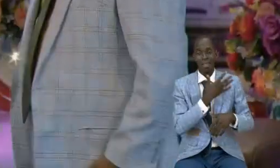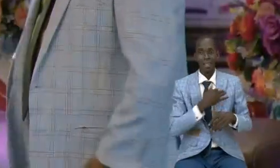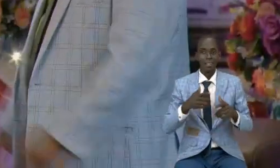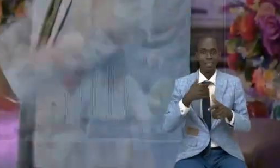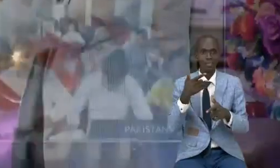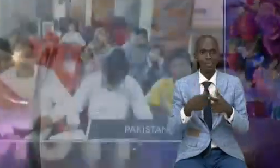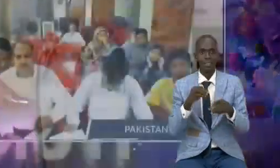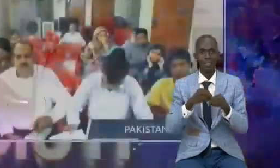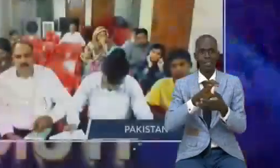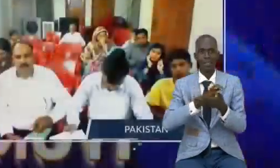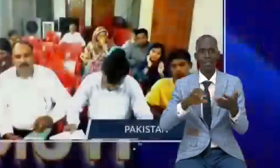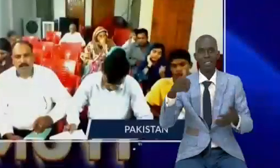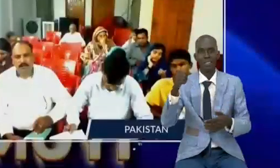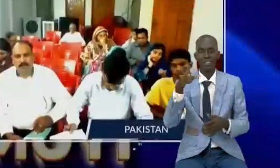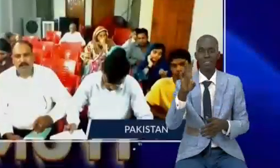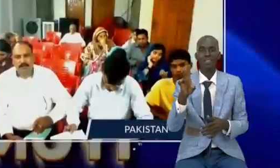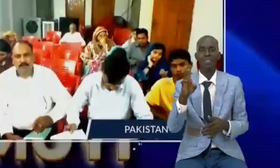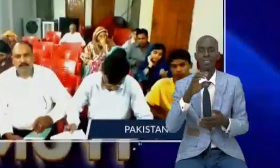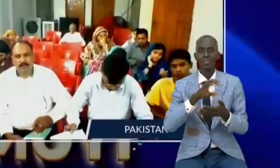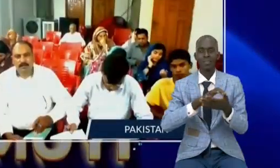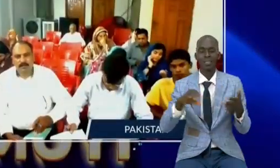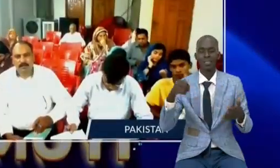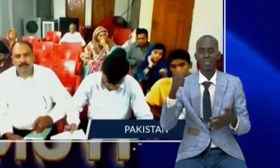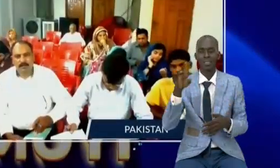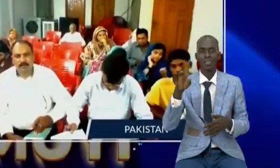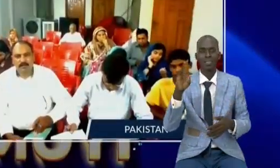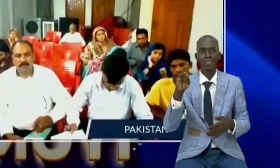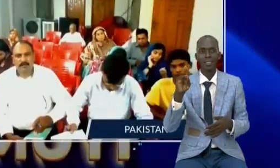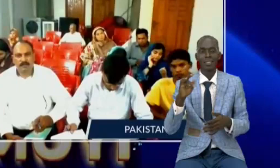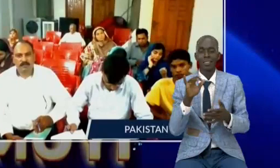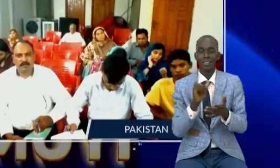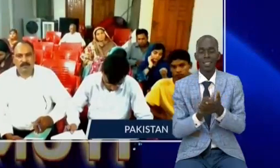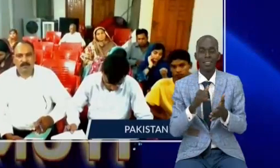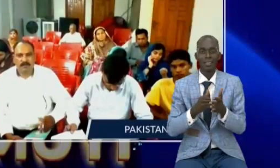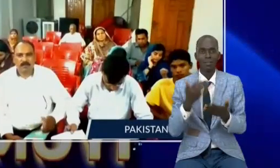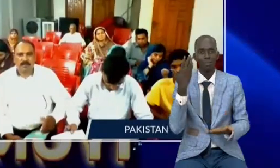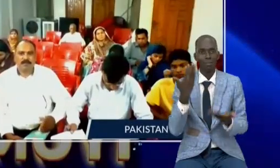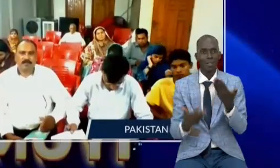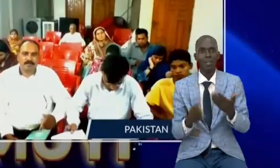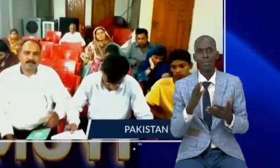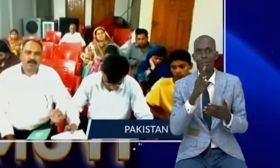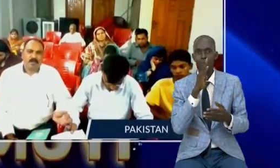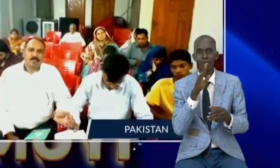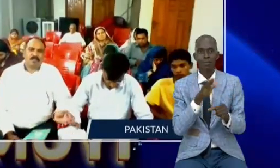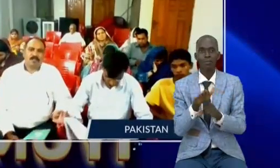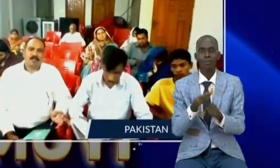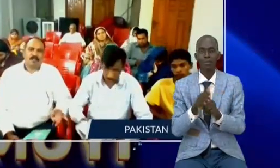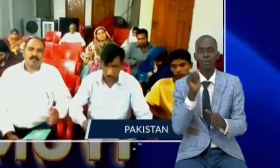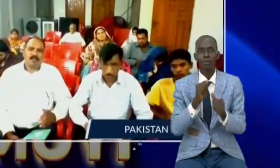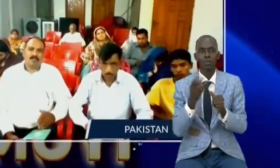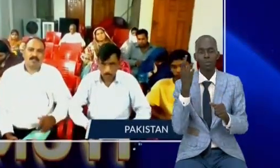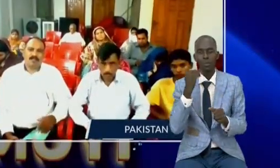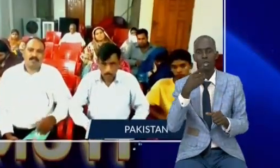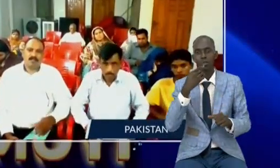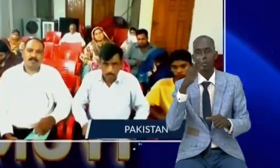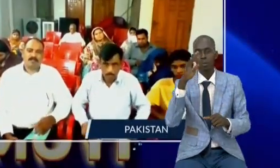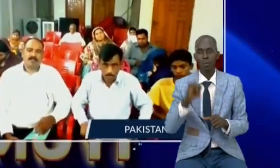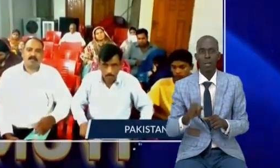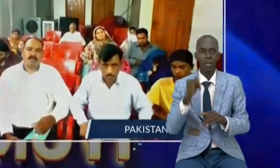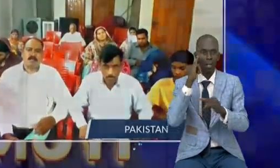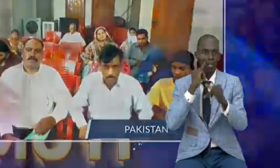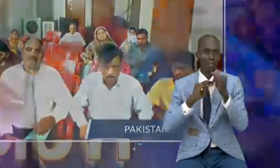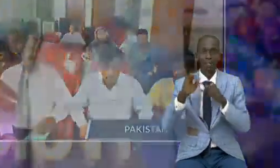verse 17, it says that it might be fulfilled, which was so spoken by Isaiah